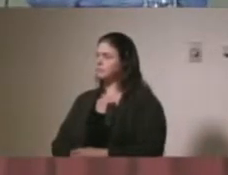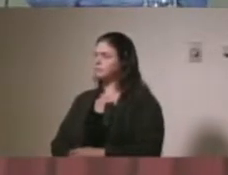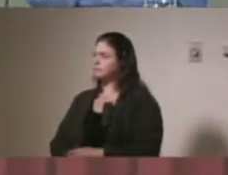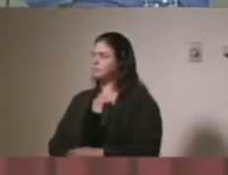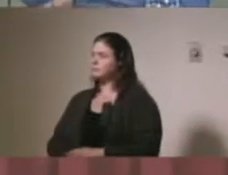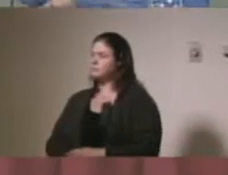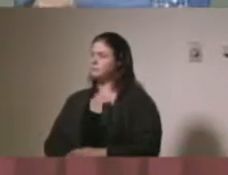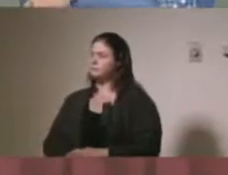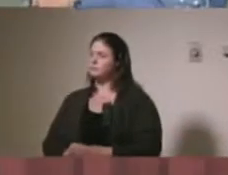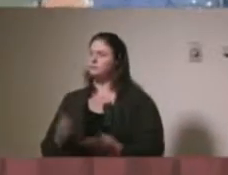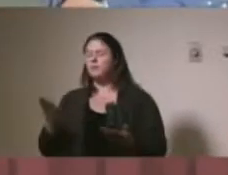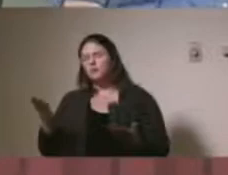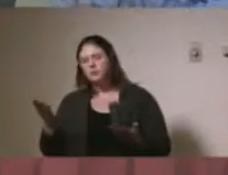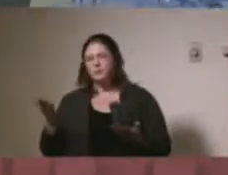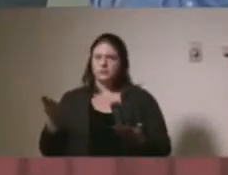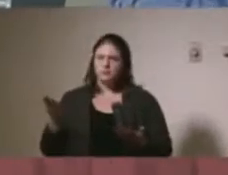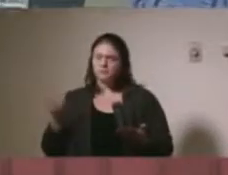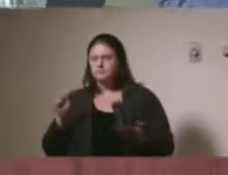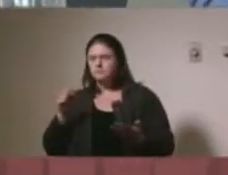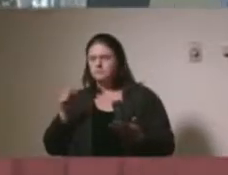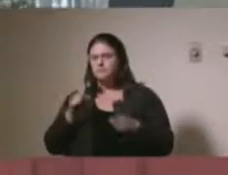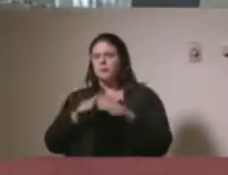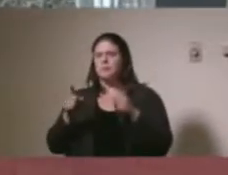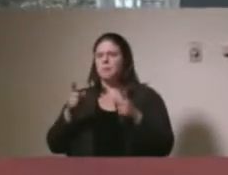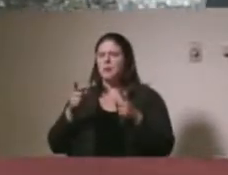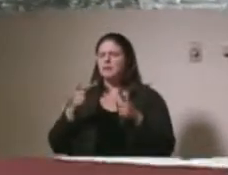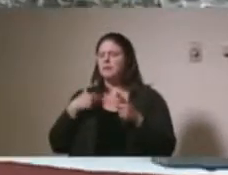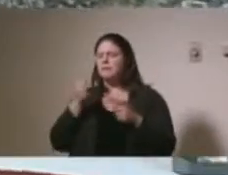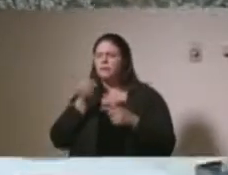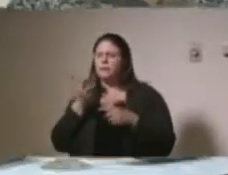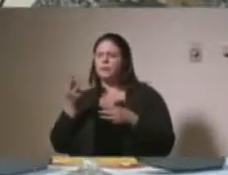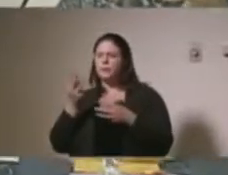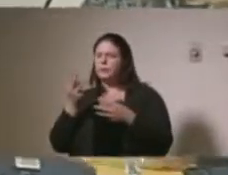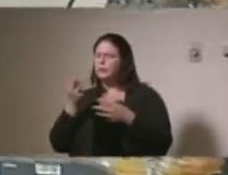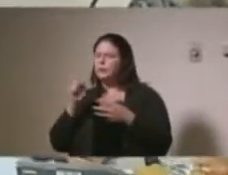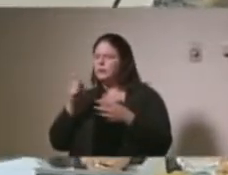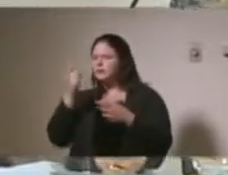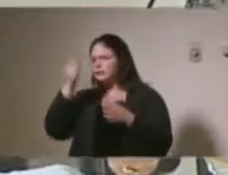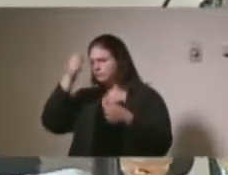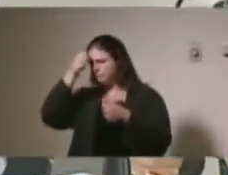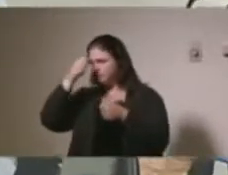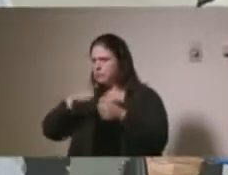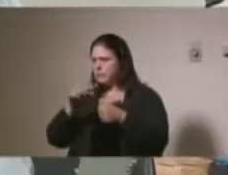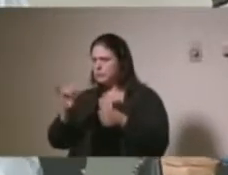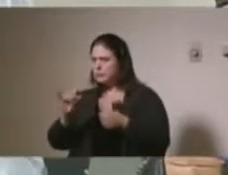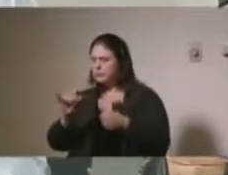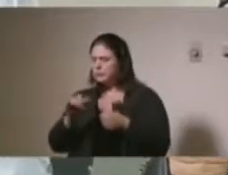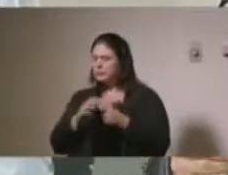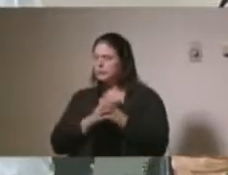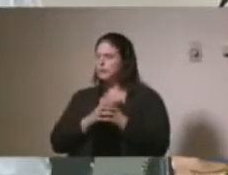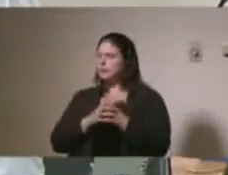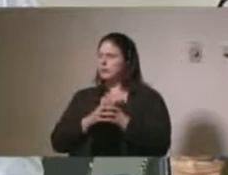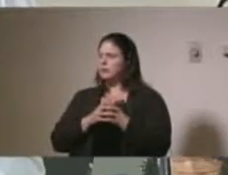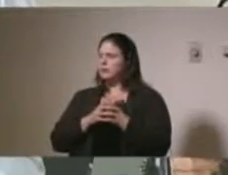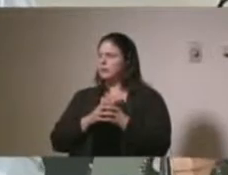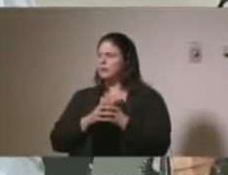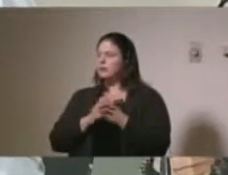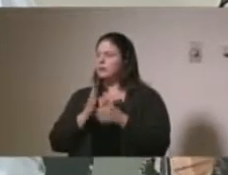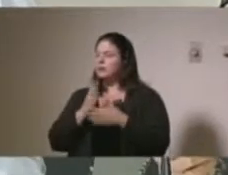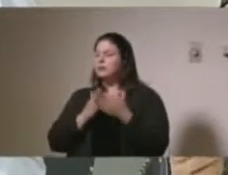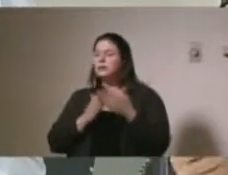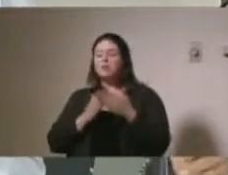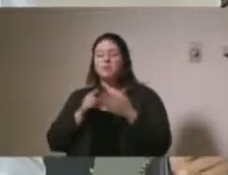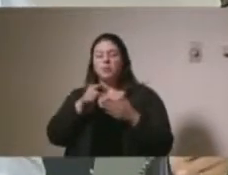As I do, there's a few things sort of that goes with this. I think that the places that are sitting back and